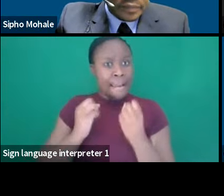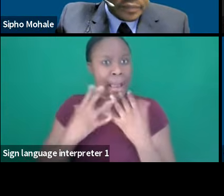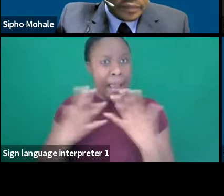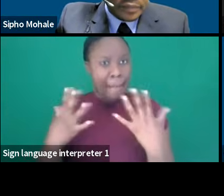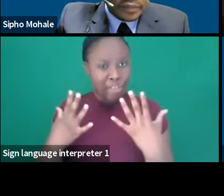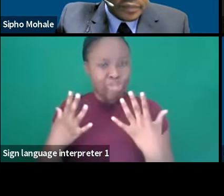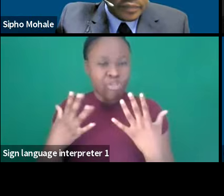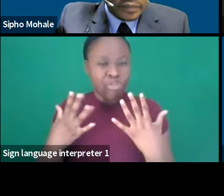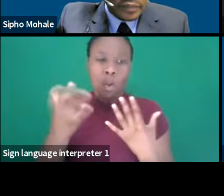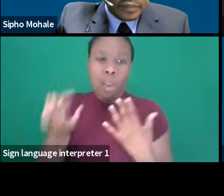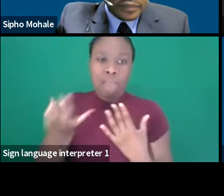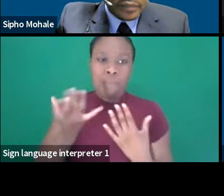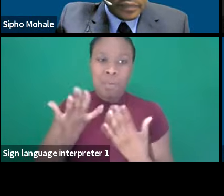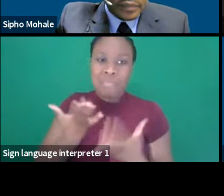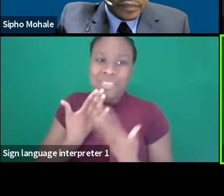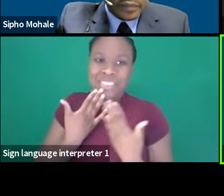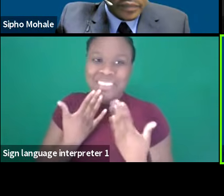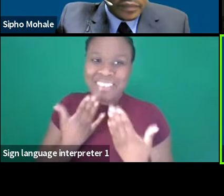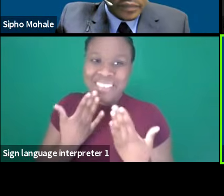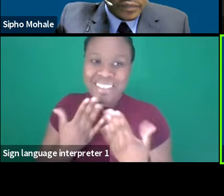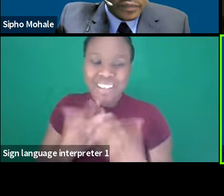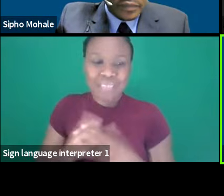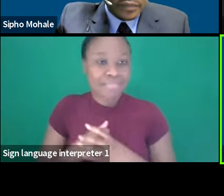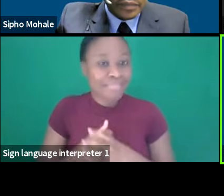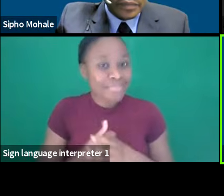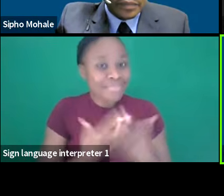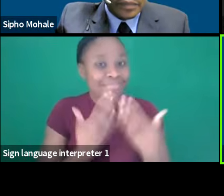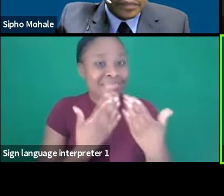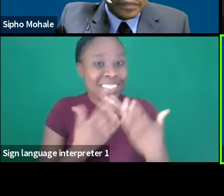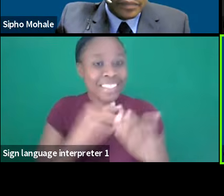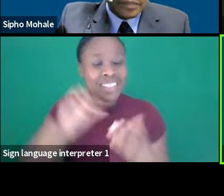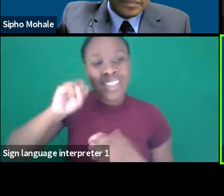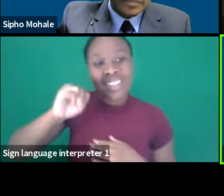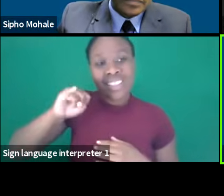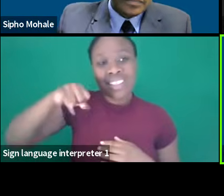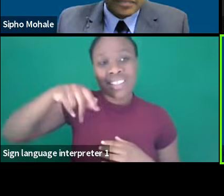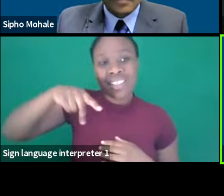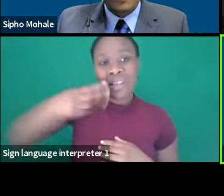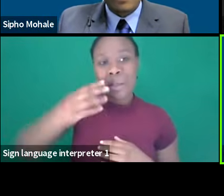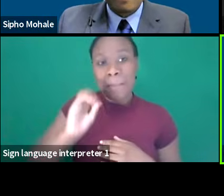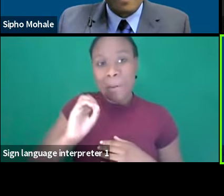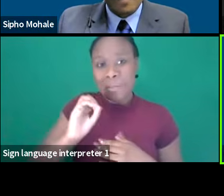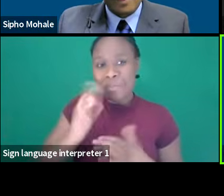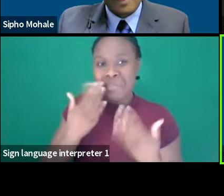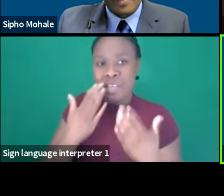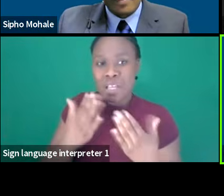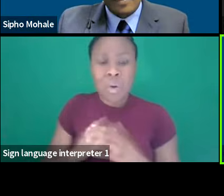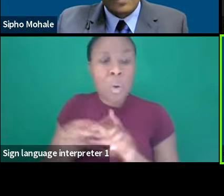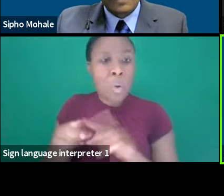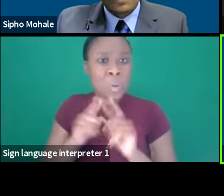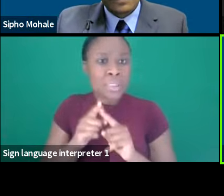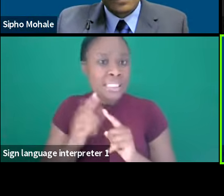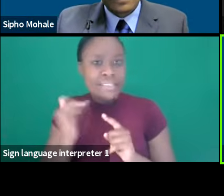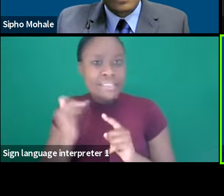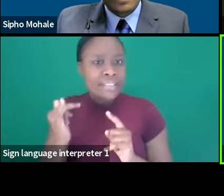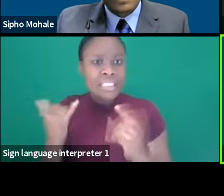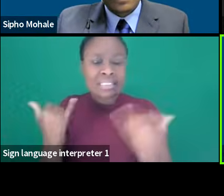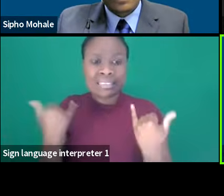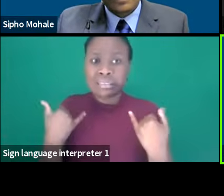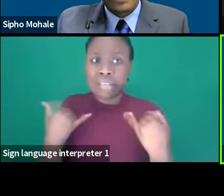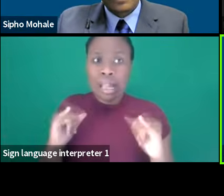Sipho. Mashadi, alternatively, if a taxpayer is not receiving any communication at